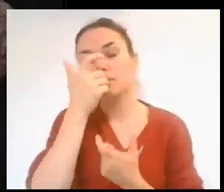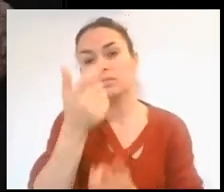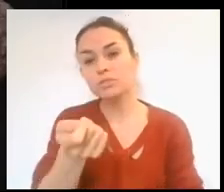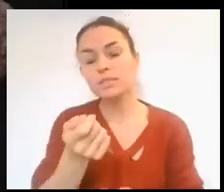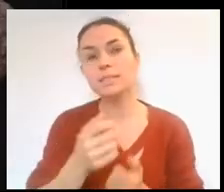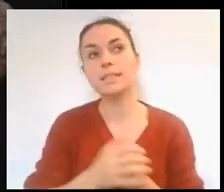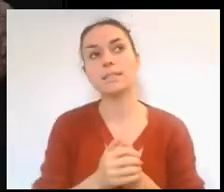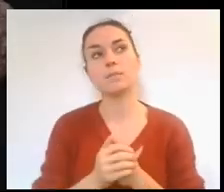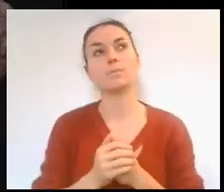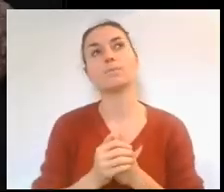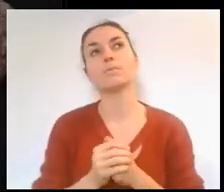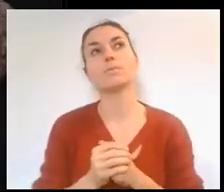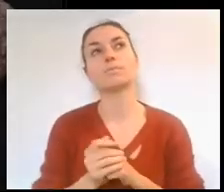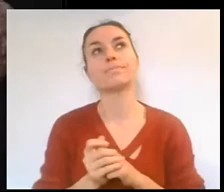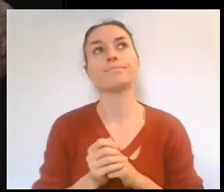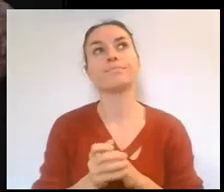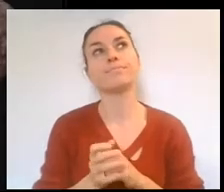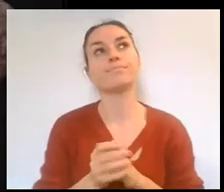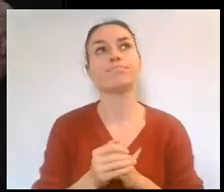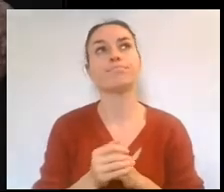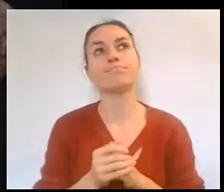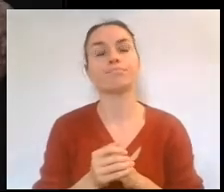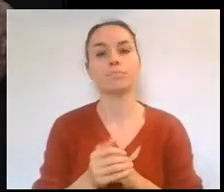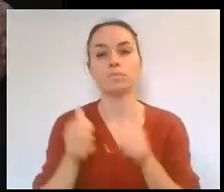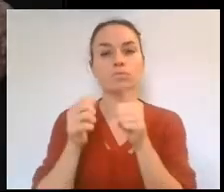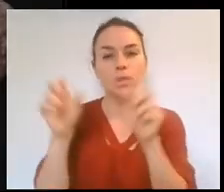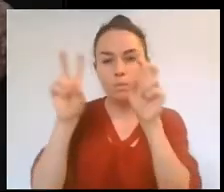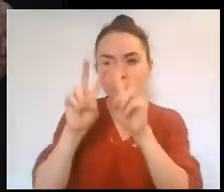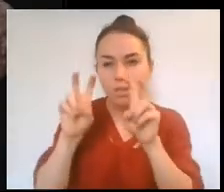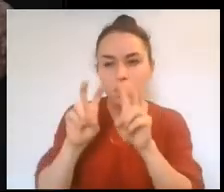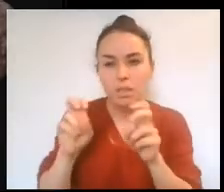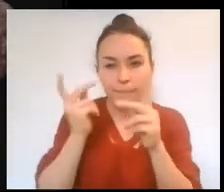understand how galaxies form,